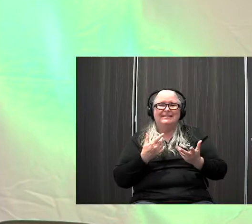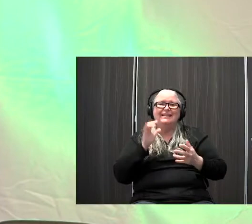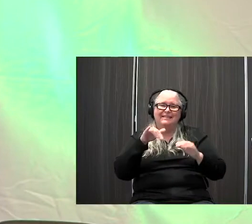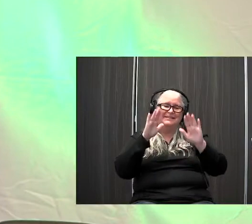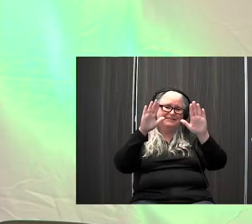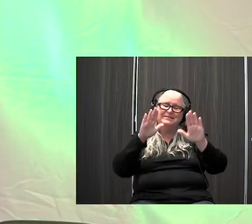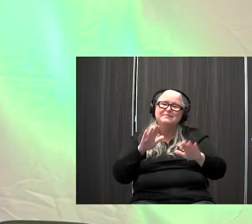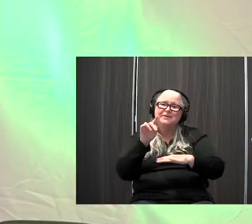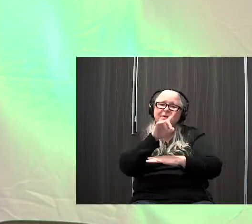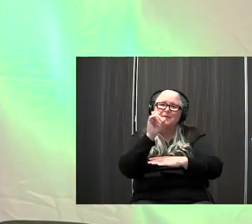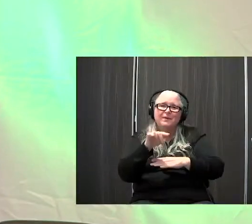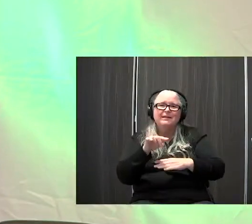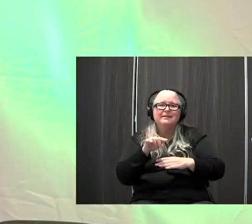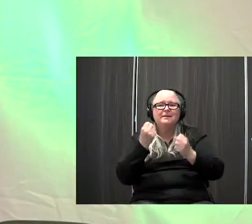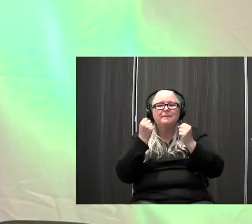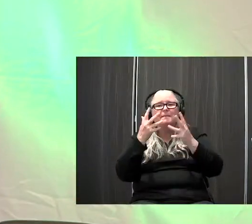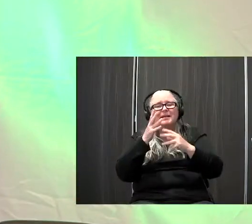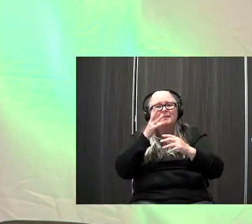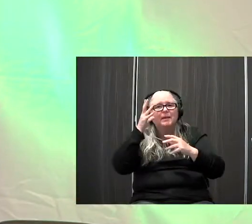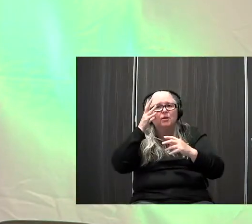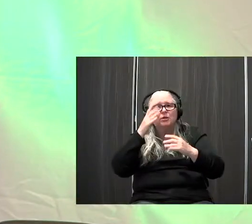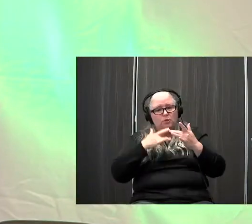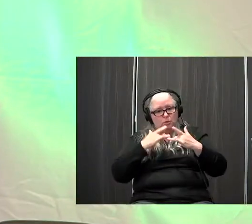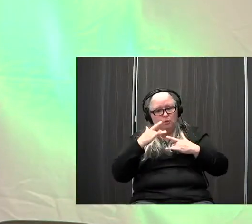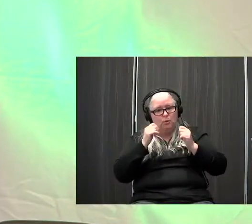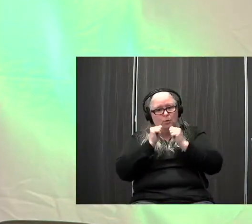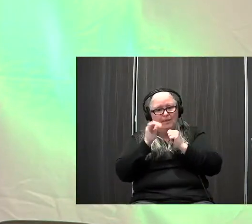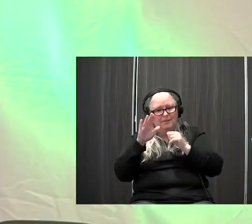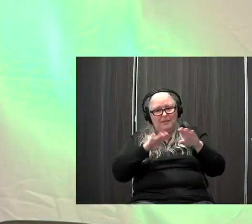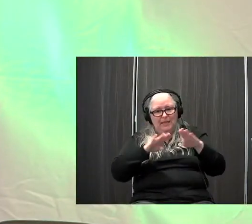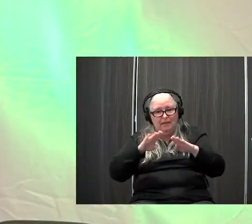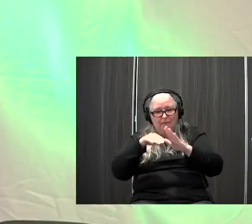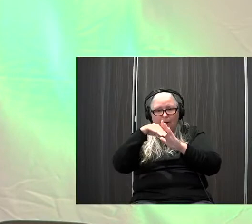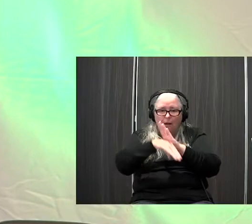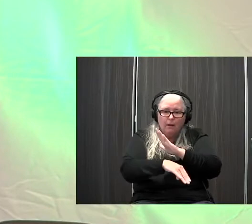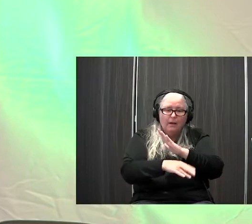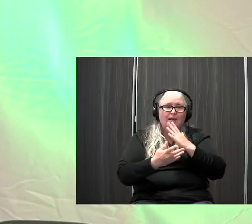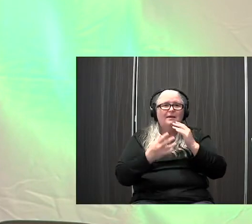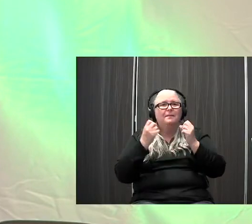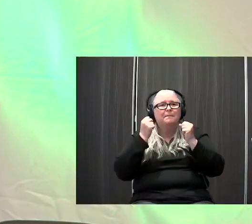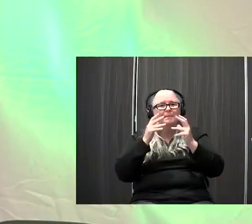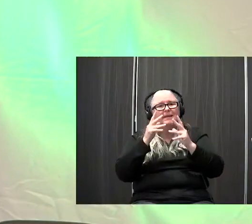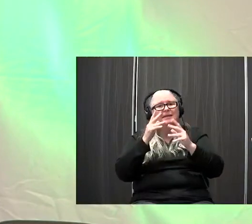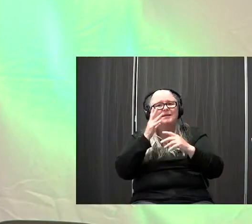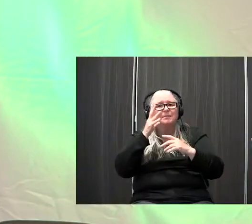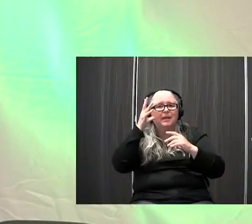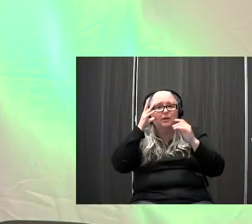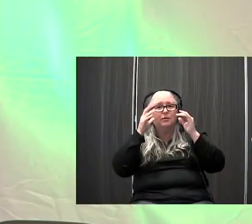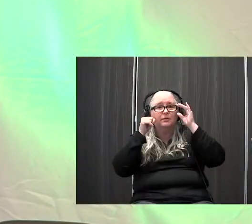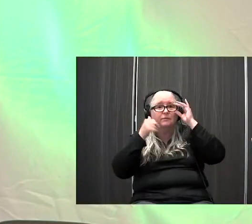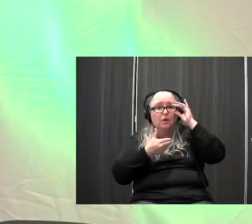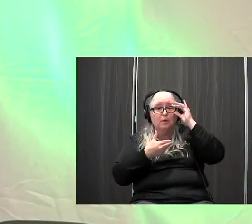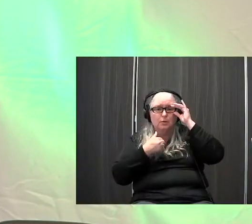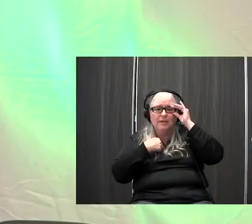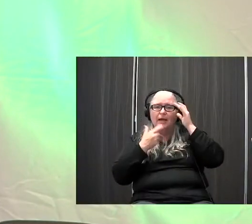parents are concerned about worsening behaviors. Many parents of daughters might be concerned about, we just don't want